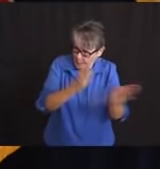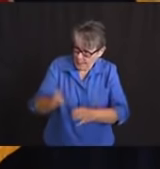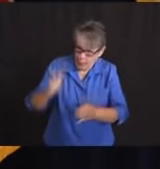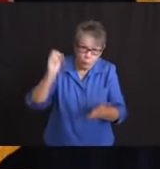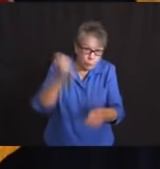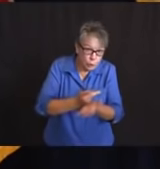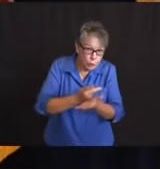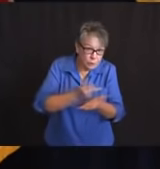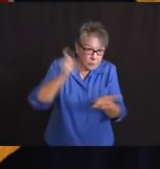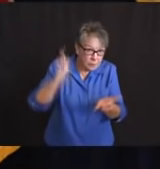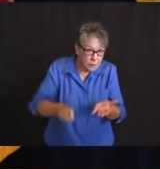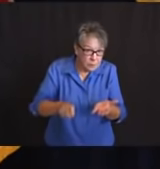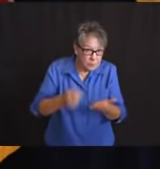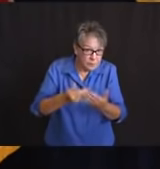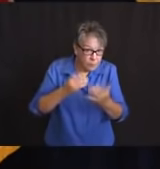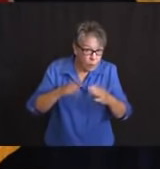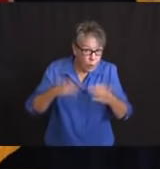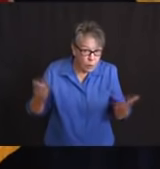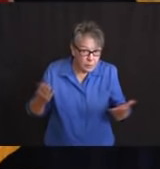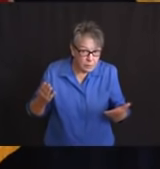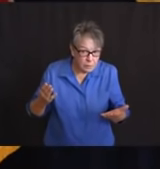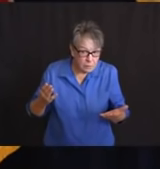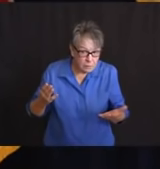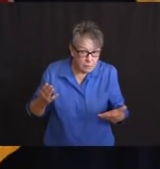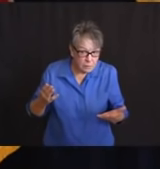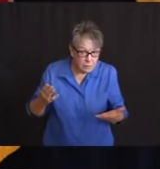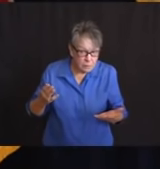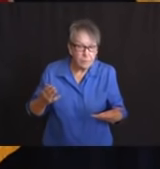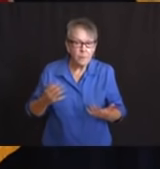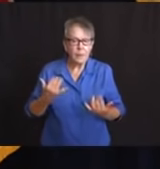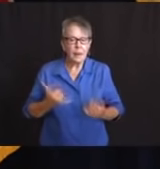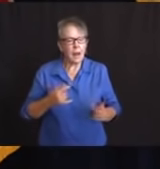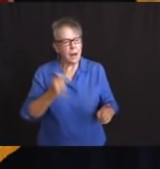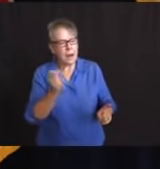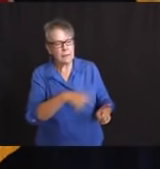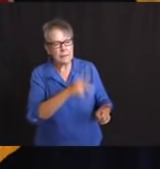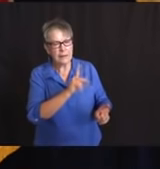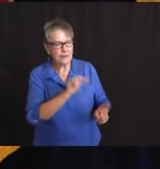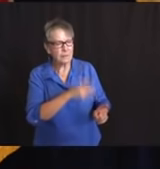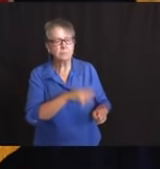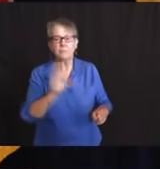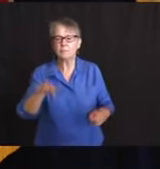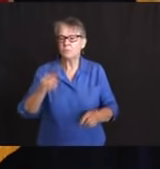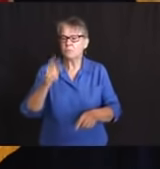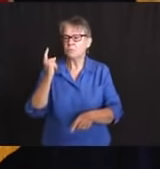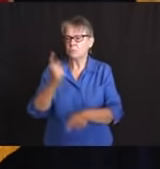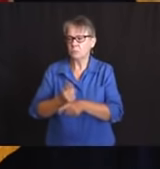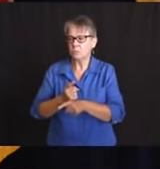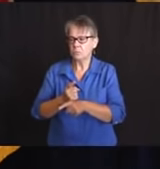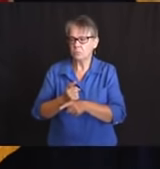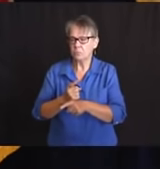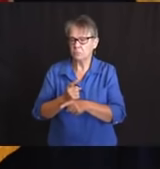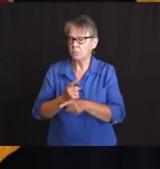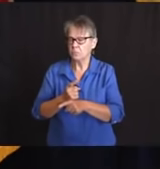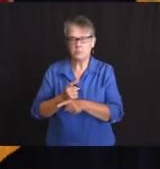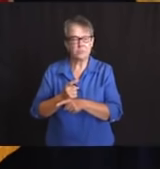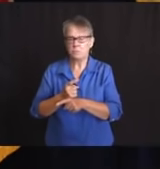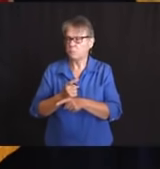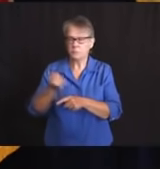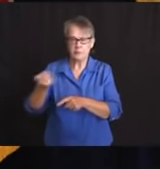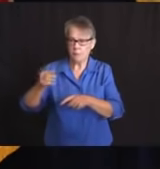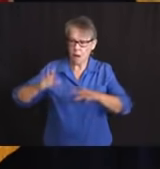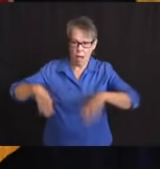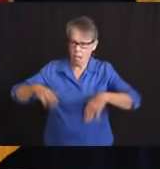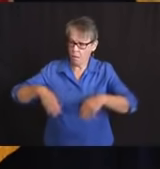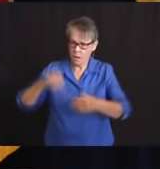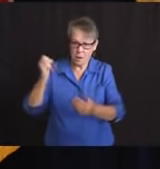to opening, and we're pushing hard with that, like as I mentioned before, that collaborative effort, so that the counties are aware of what's going on in each